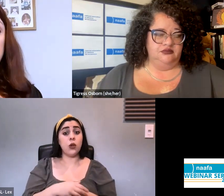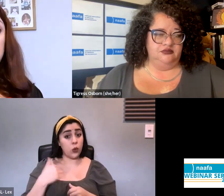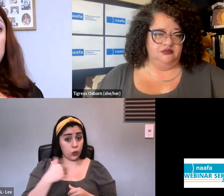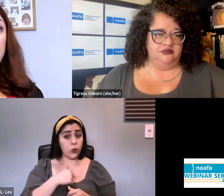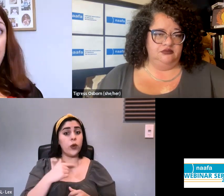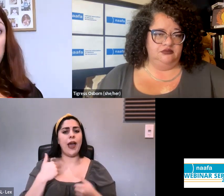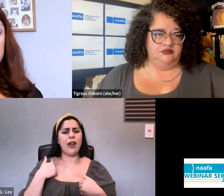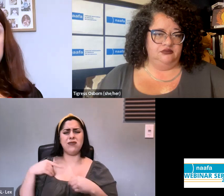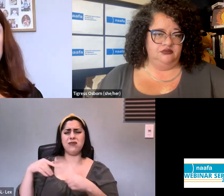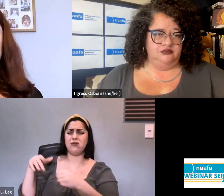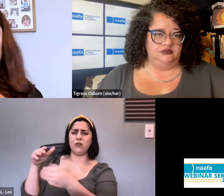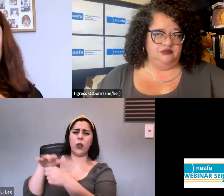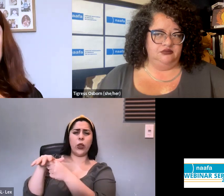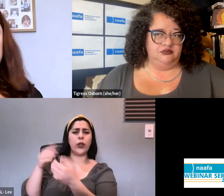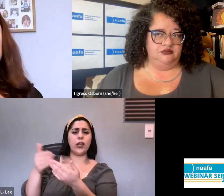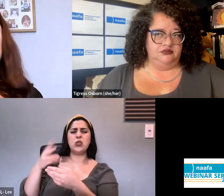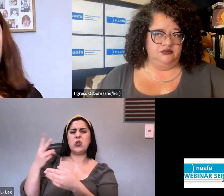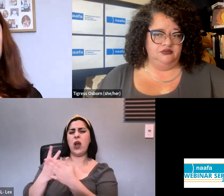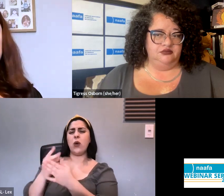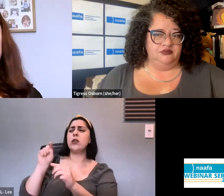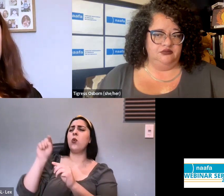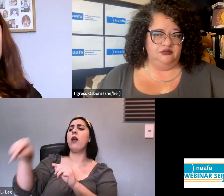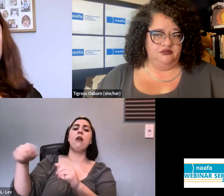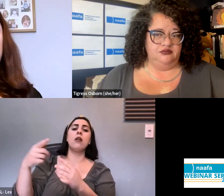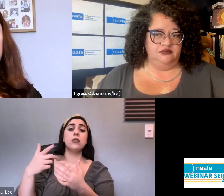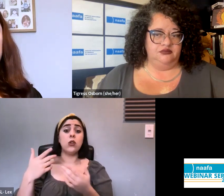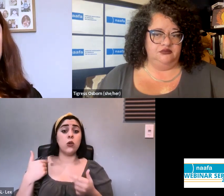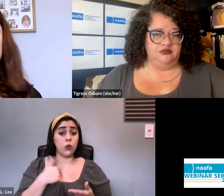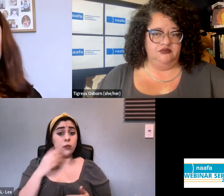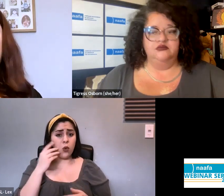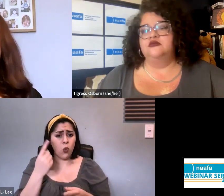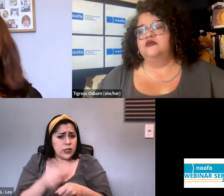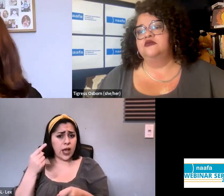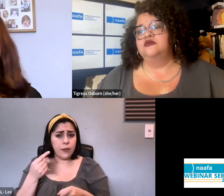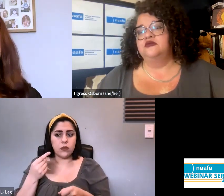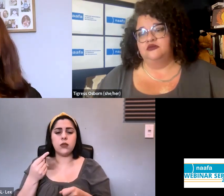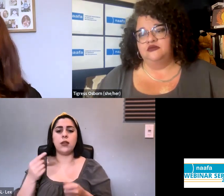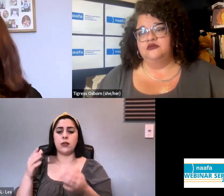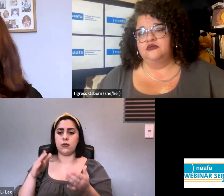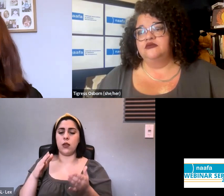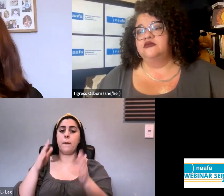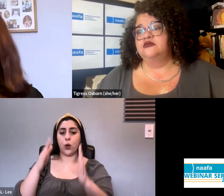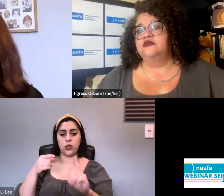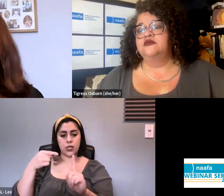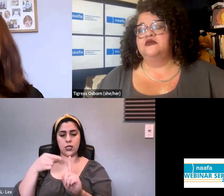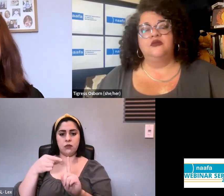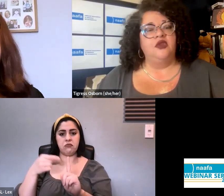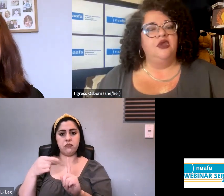once. And the deceased was wrapped in a linen shroud, so there was no